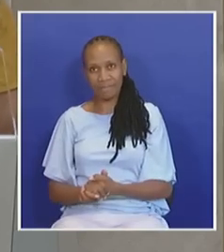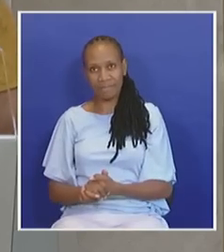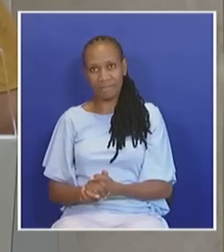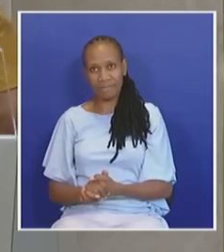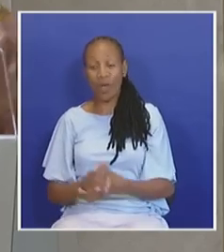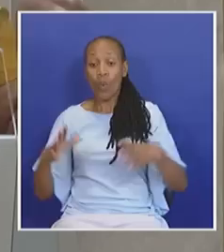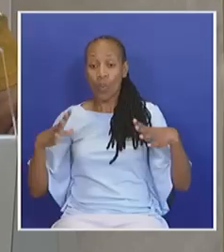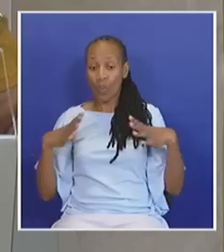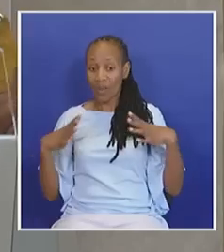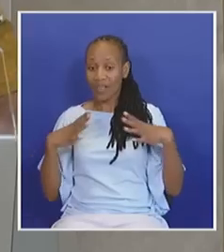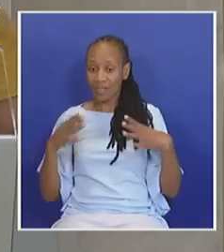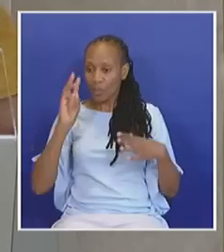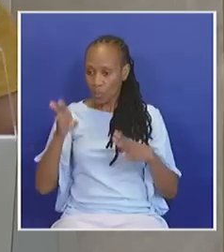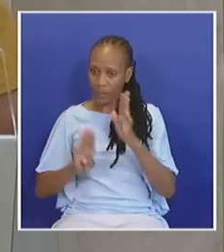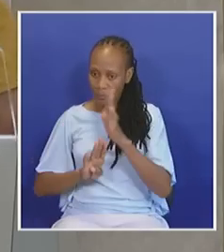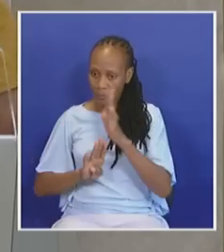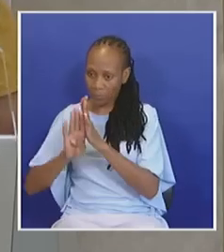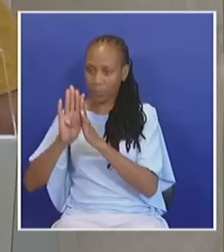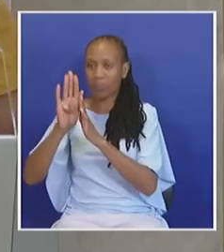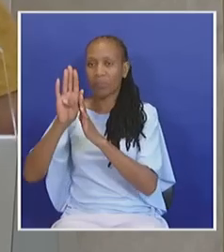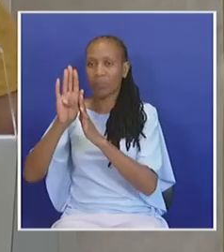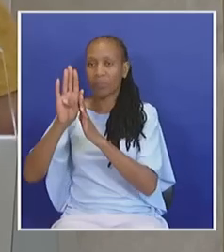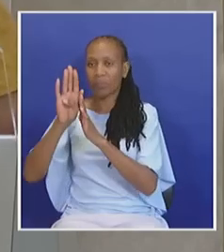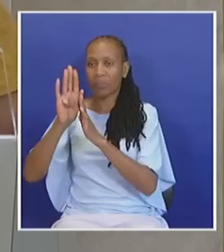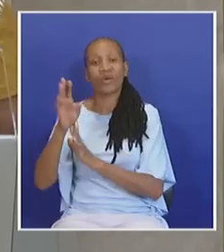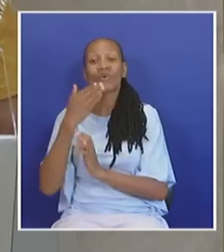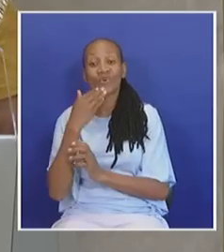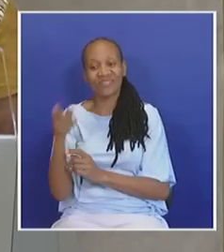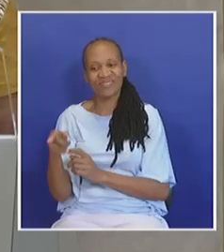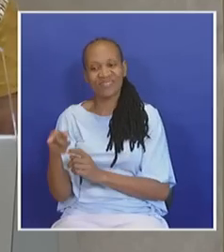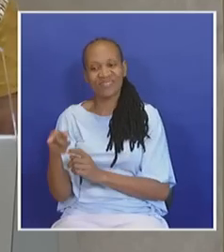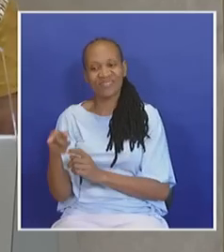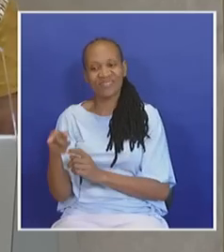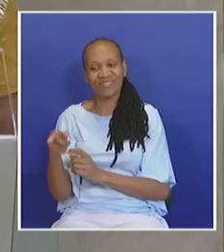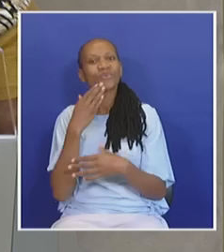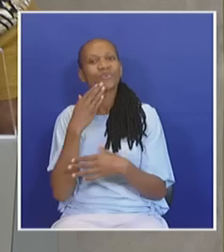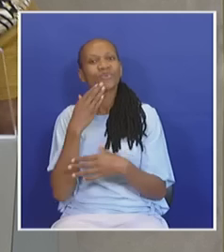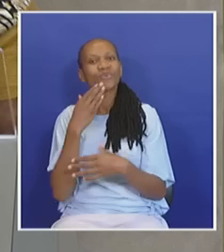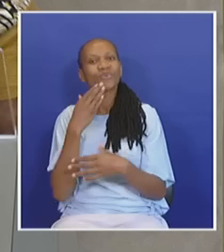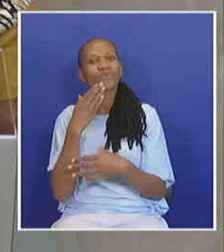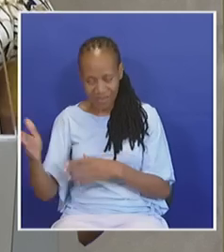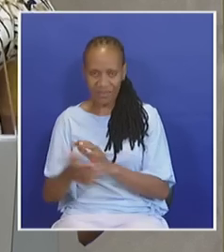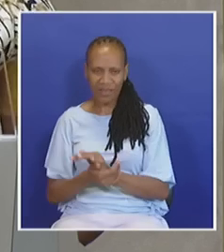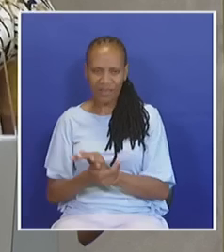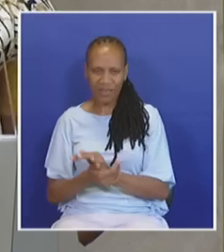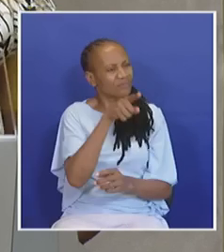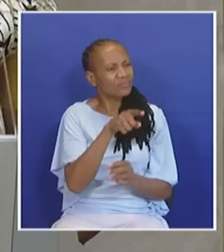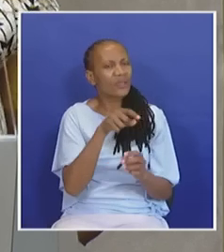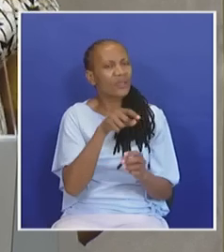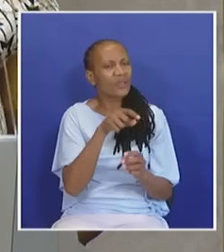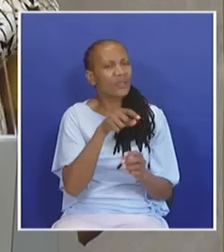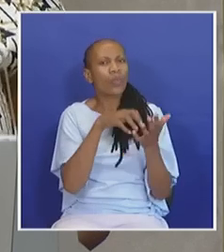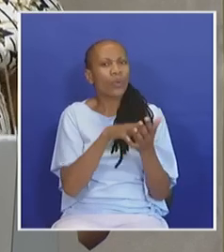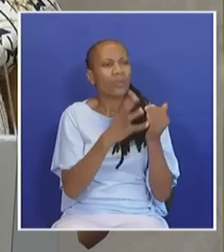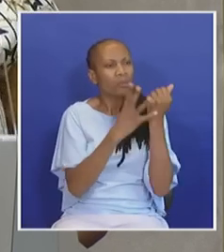power increase, that is the DA, while the weak should see their power and wealth decrease.